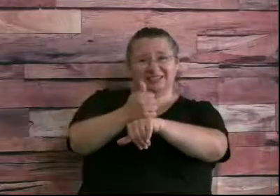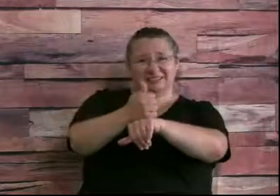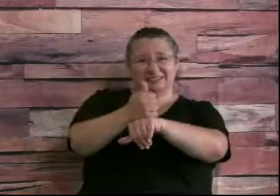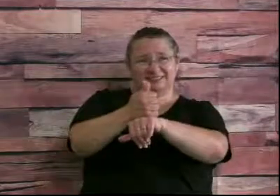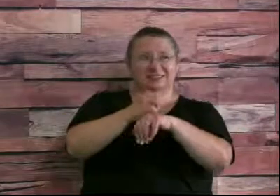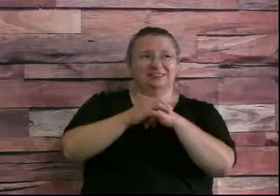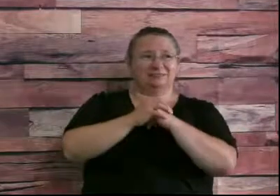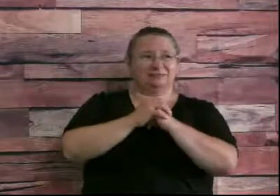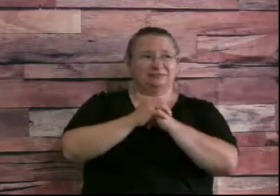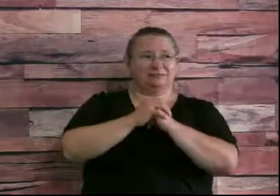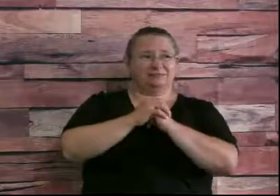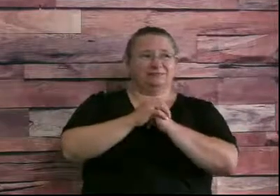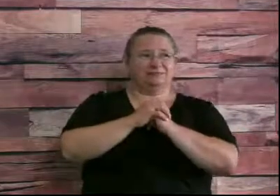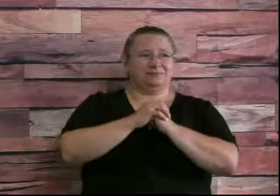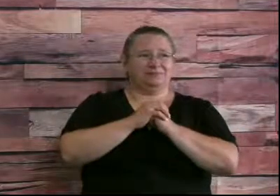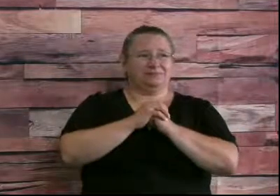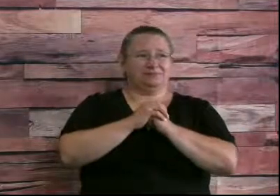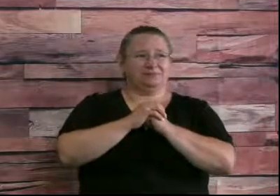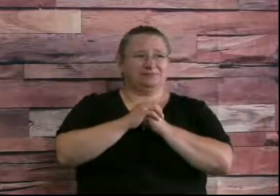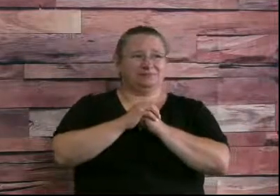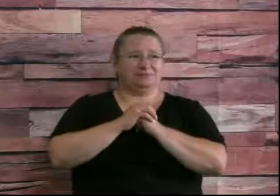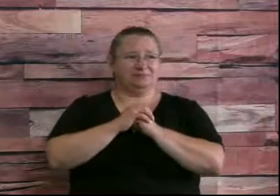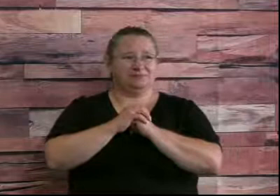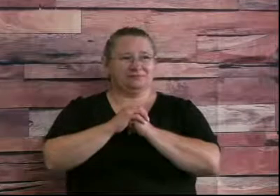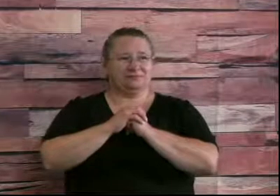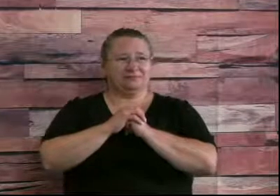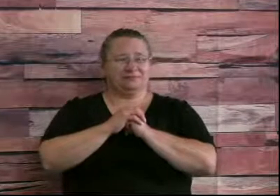remain faithful. We'll look at that in just a second.